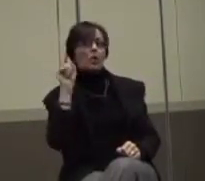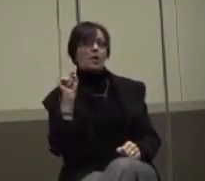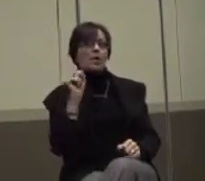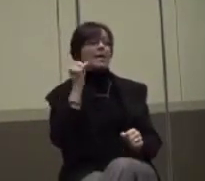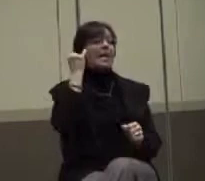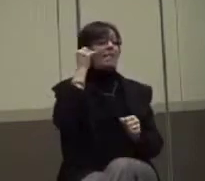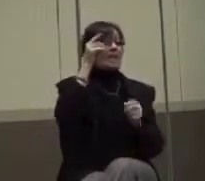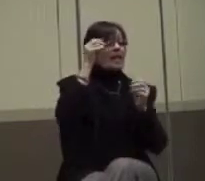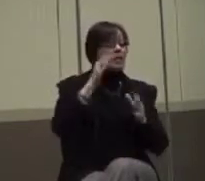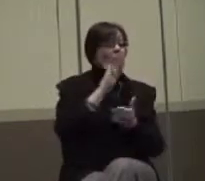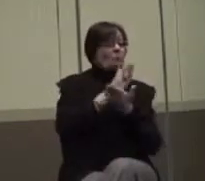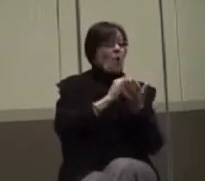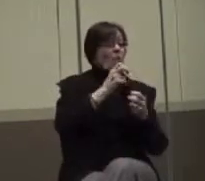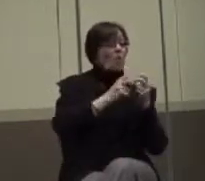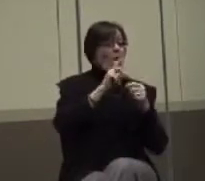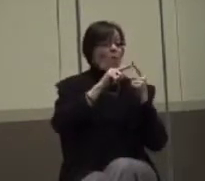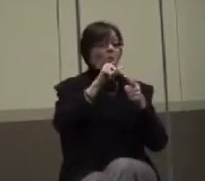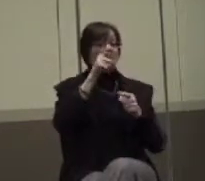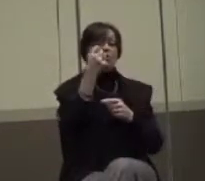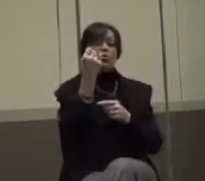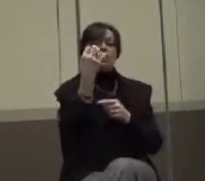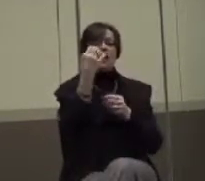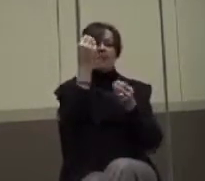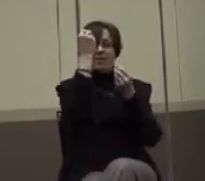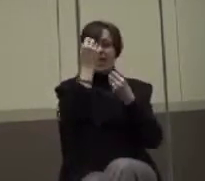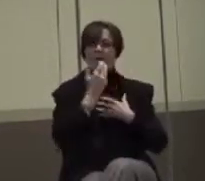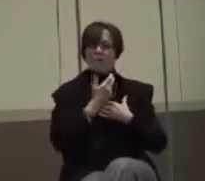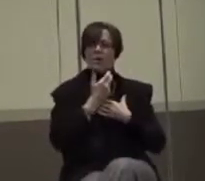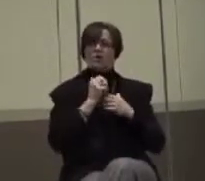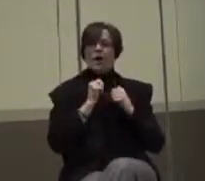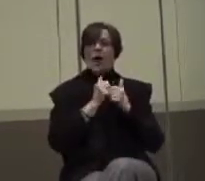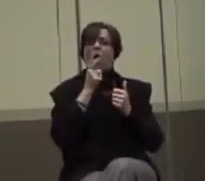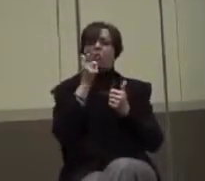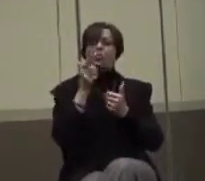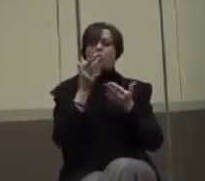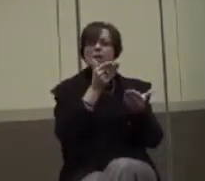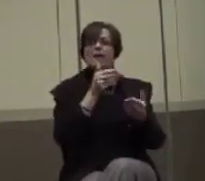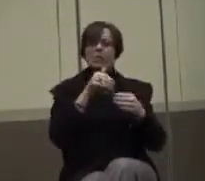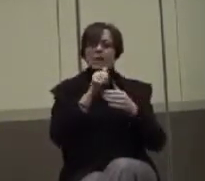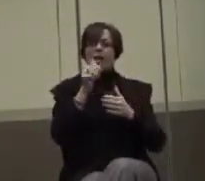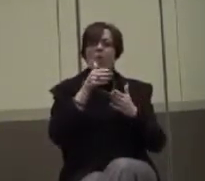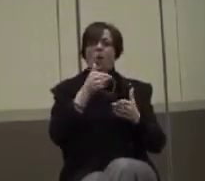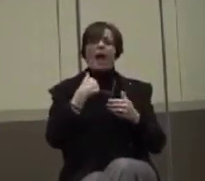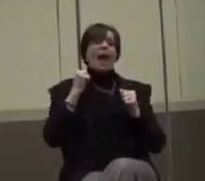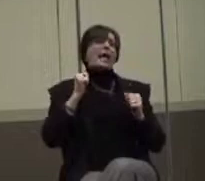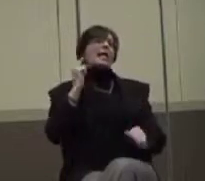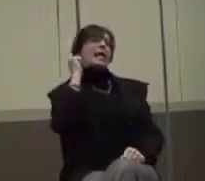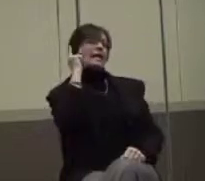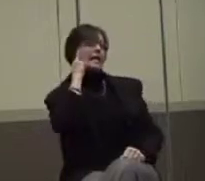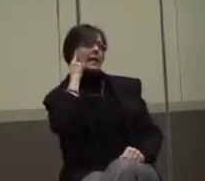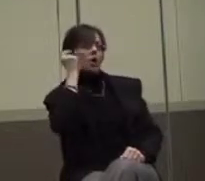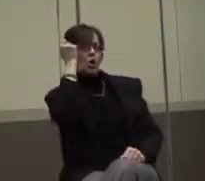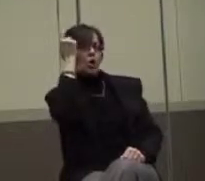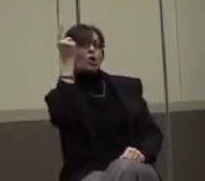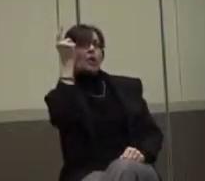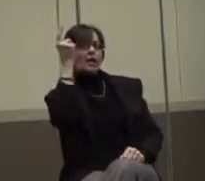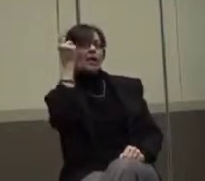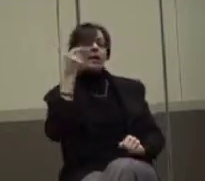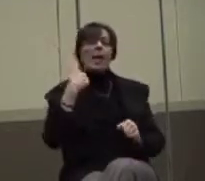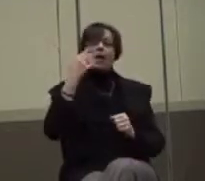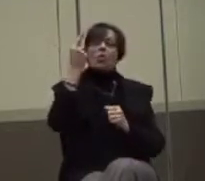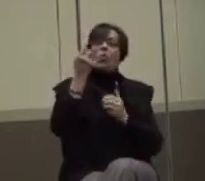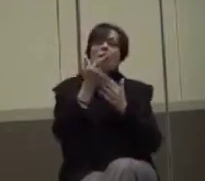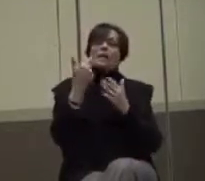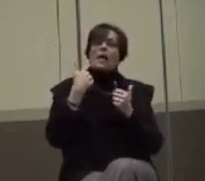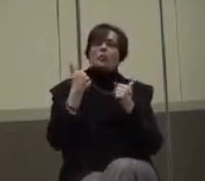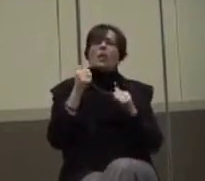you give me that information, how do you deliver that in a way that I can hear it? Now, I know one of the things that I try to work very